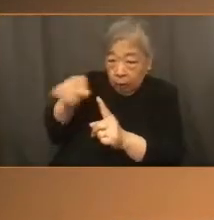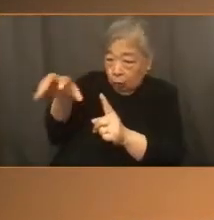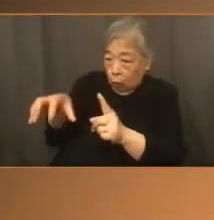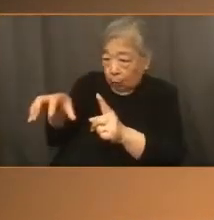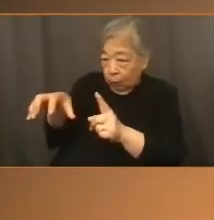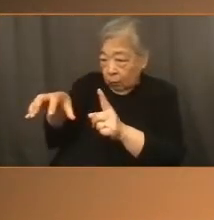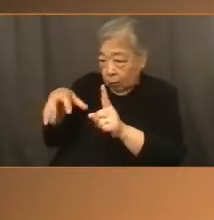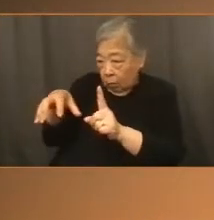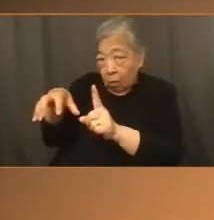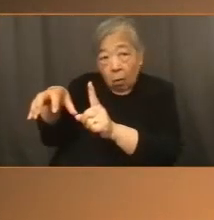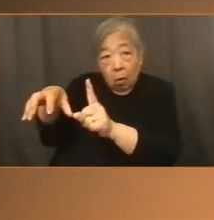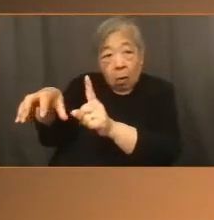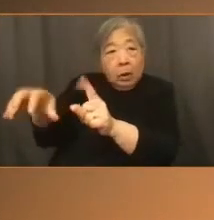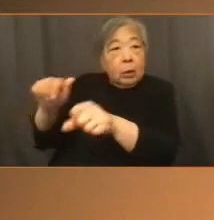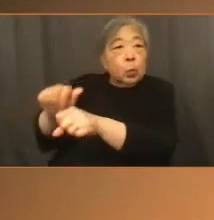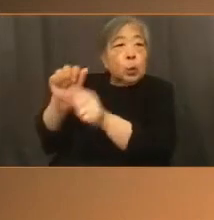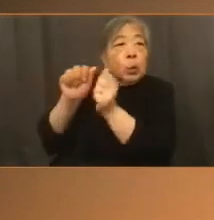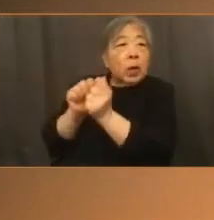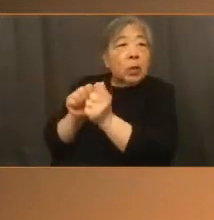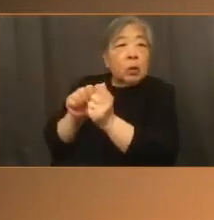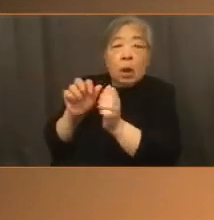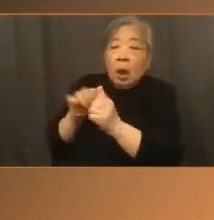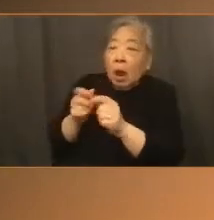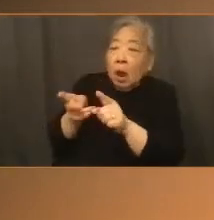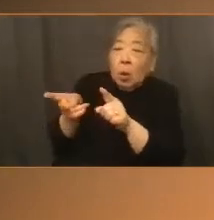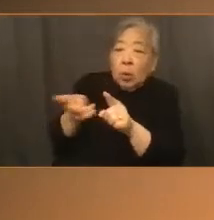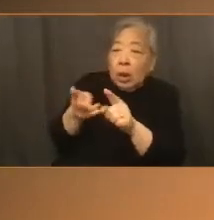on how they would handle this in the future.